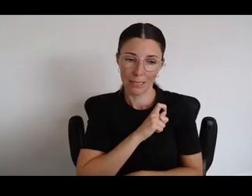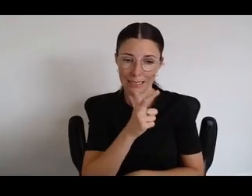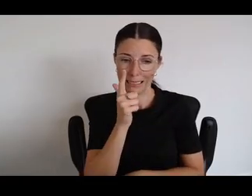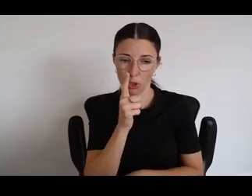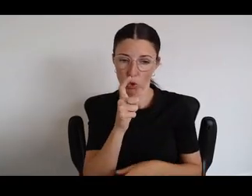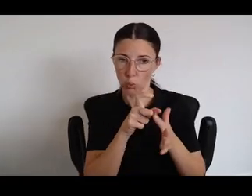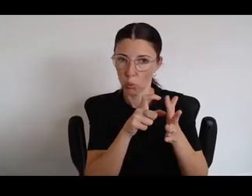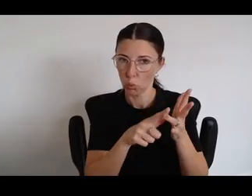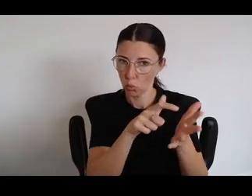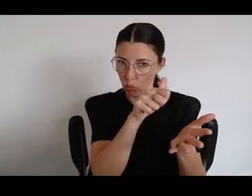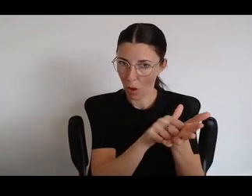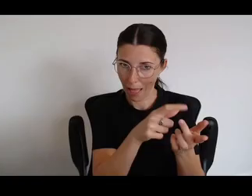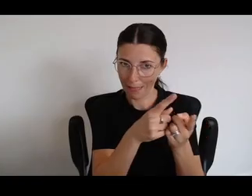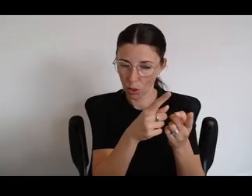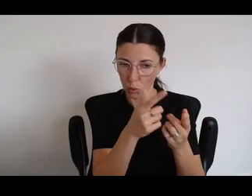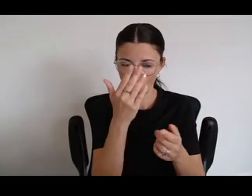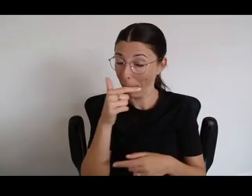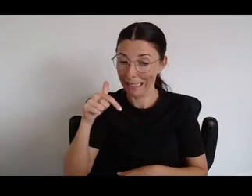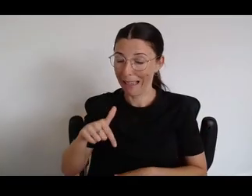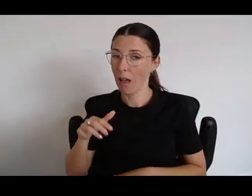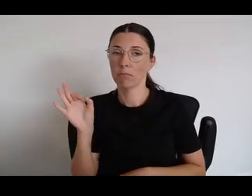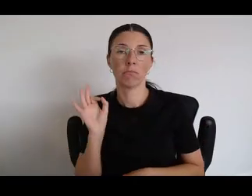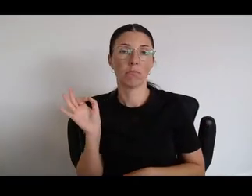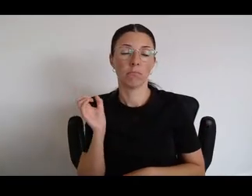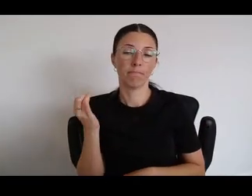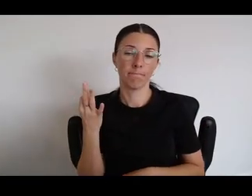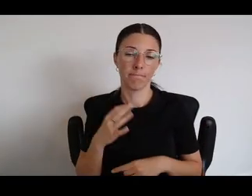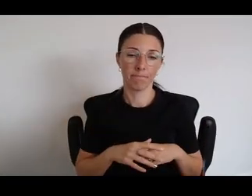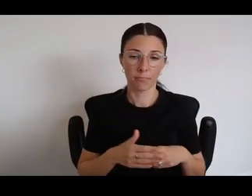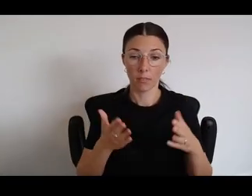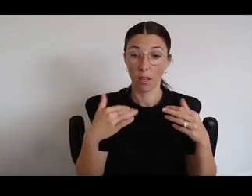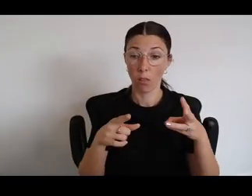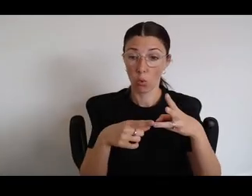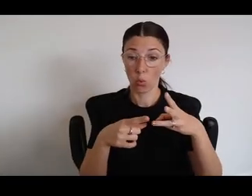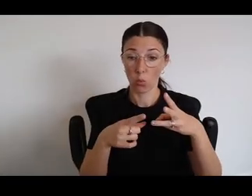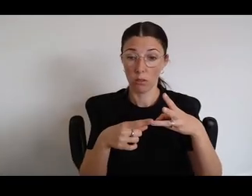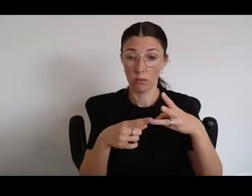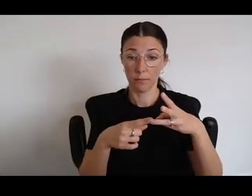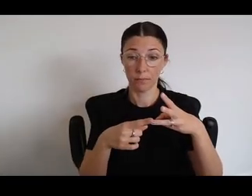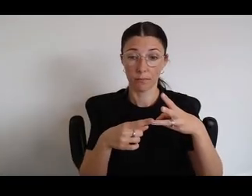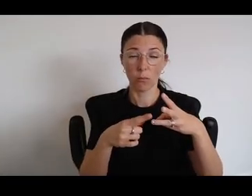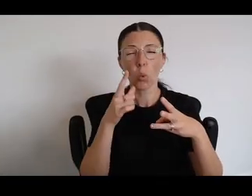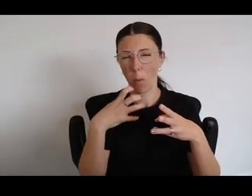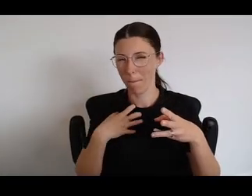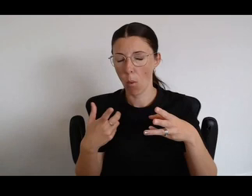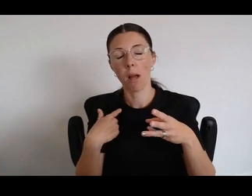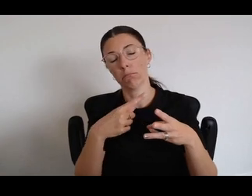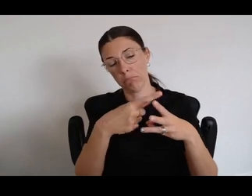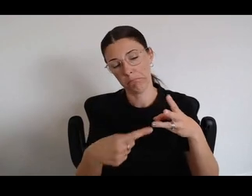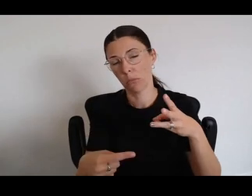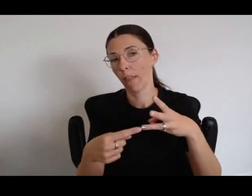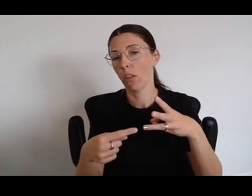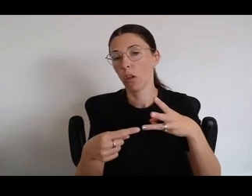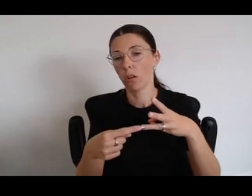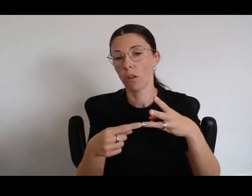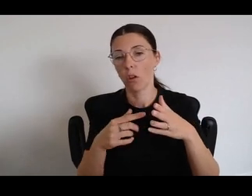we still don't take this to the heart. And then the third one, and again, there could be more building blocks here, but the third one is this idea of whole child, a